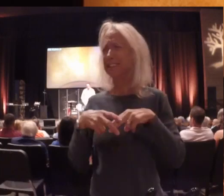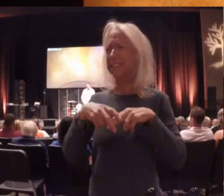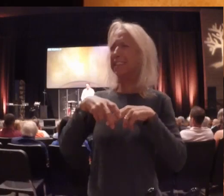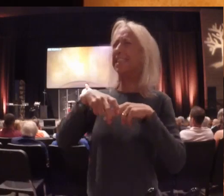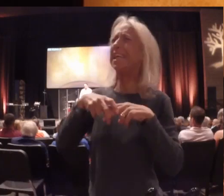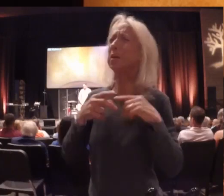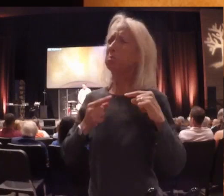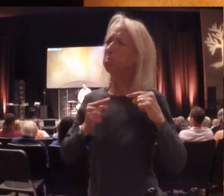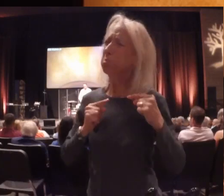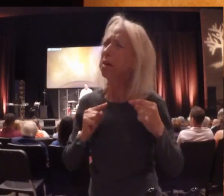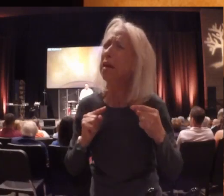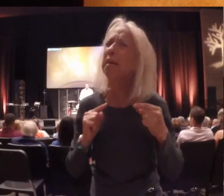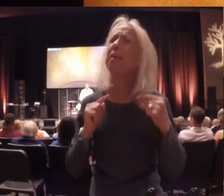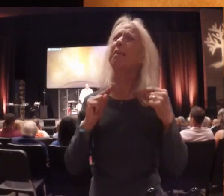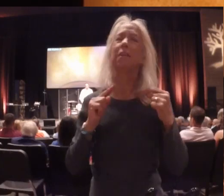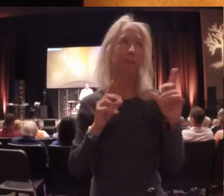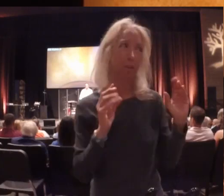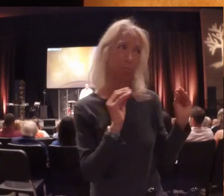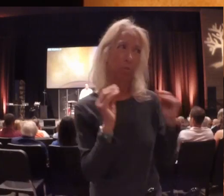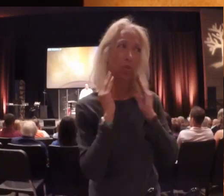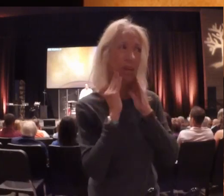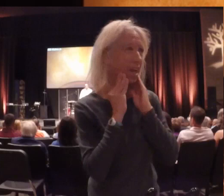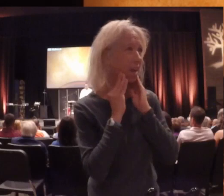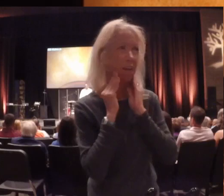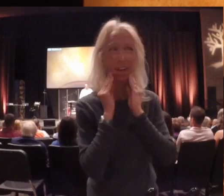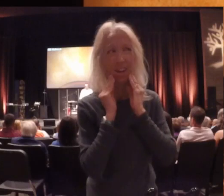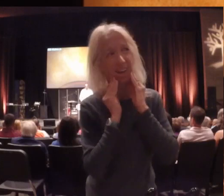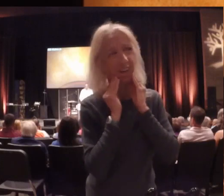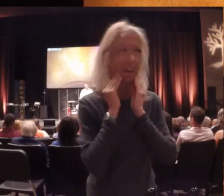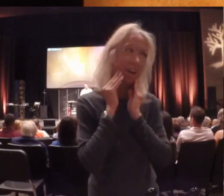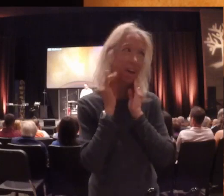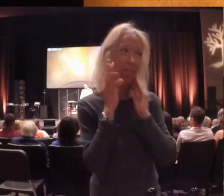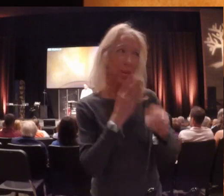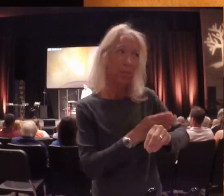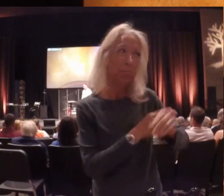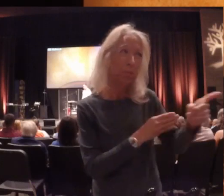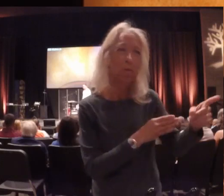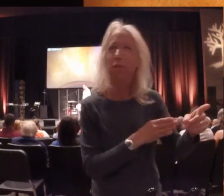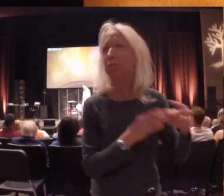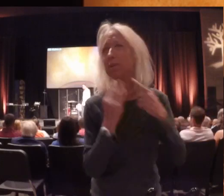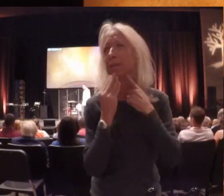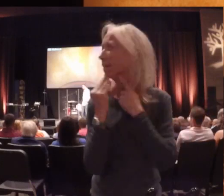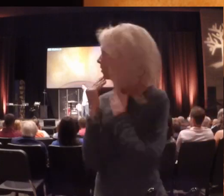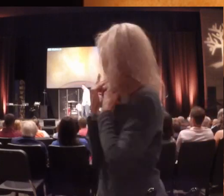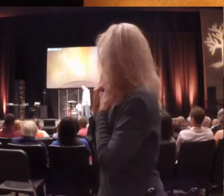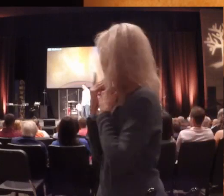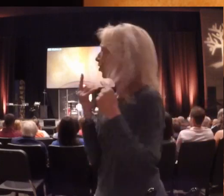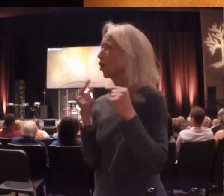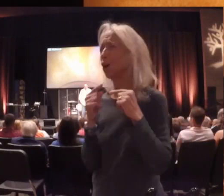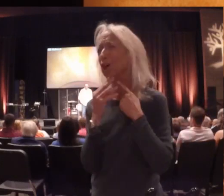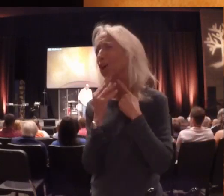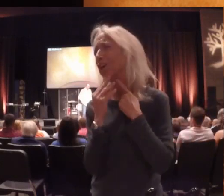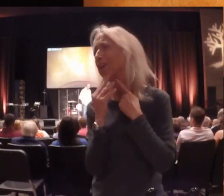She finally get her up. She's a lot of pain. Okay, Jade, move your neck to the right. Let's see if we got any improvement. She goes like this, and